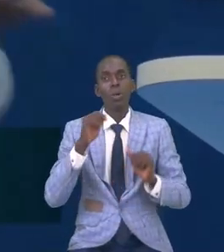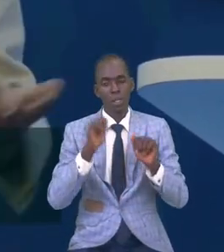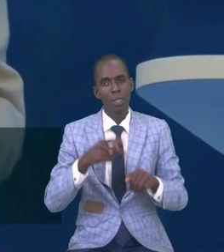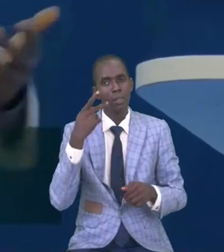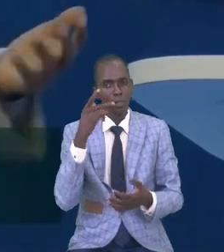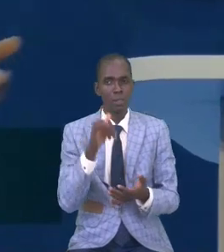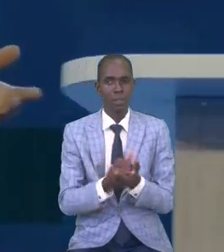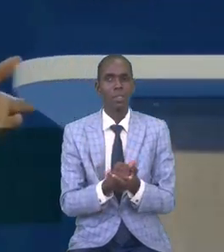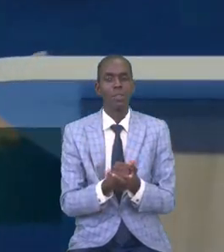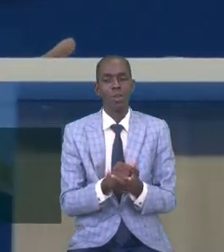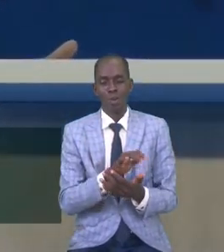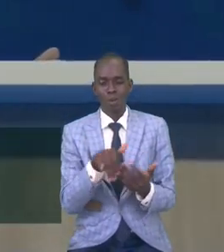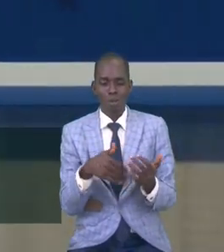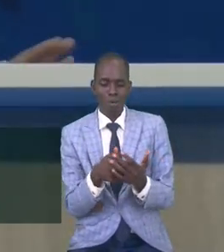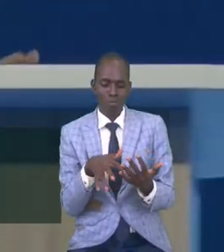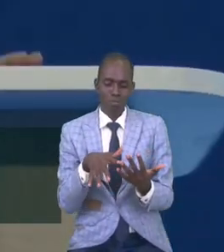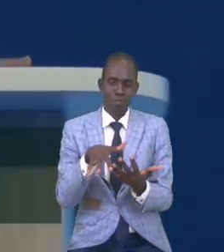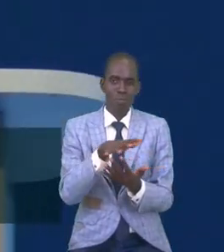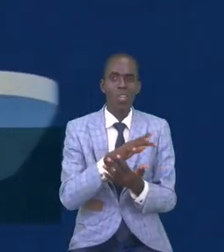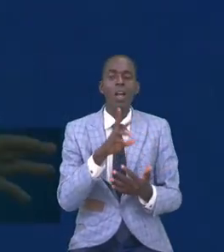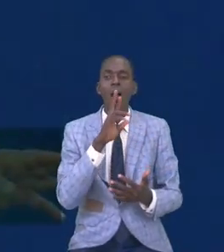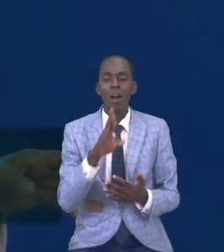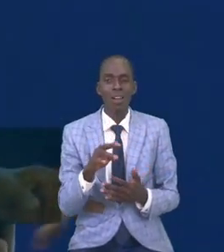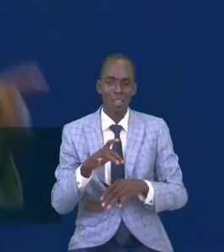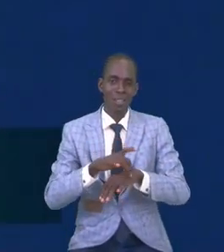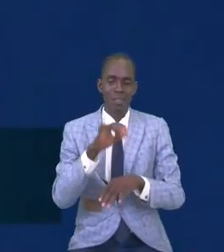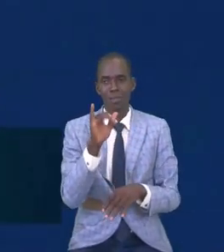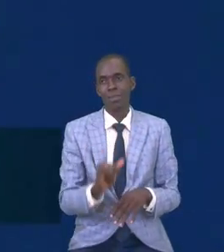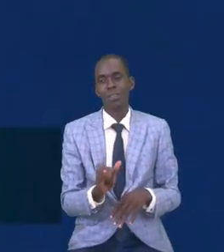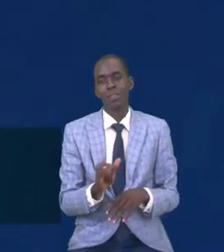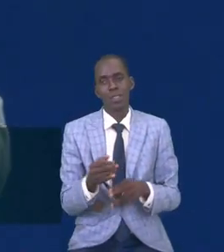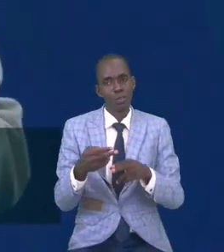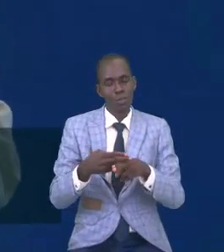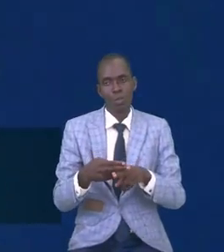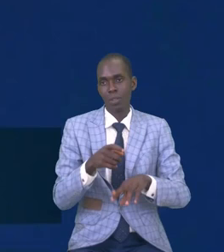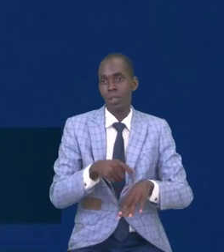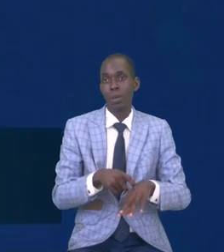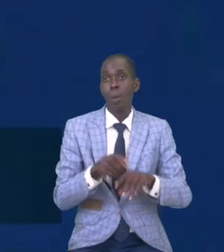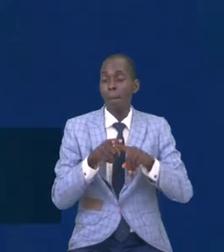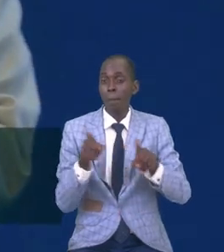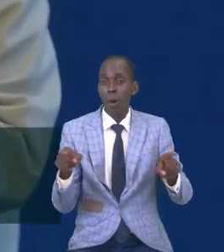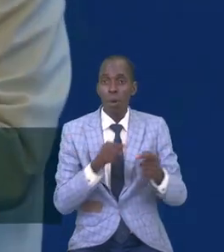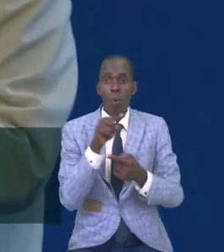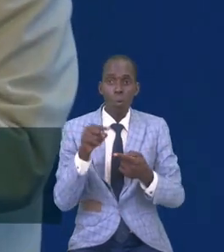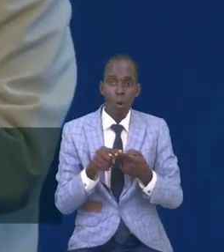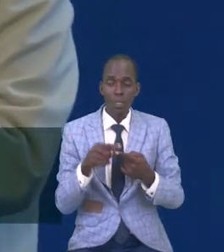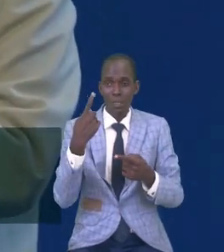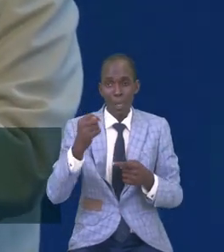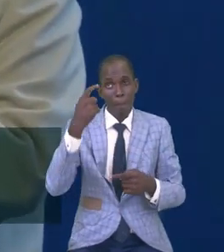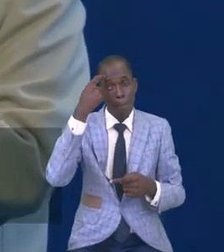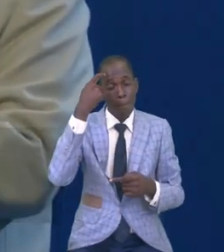Those ones are superficial. But when the mind is tied